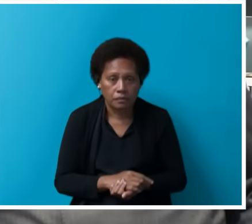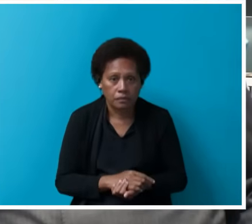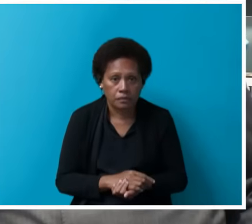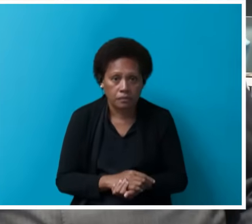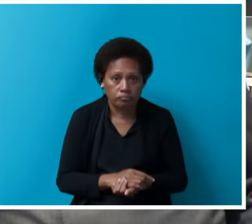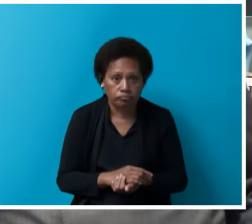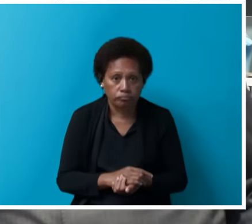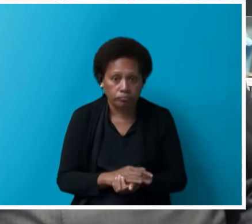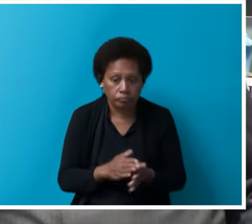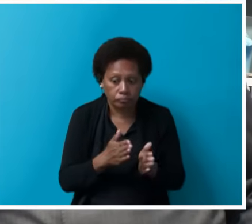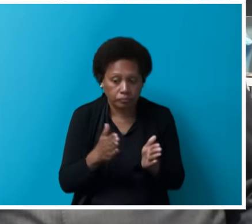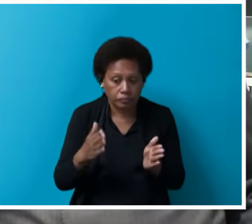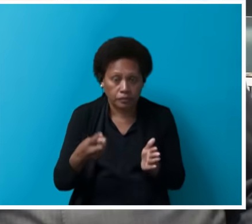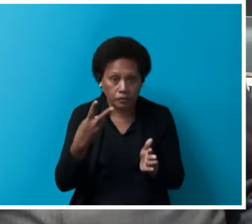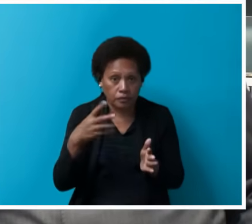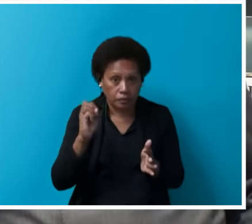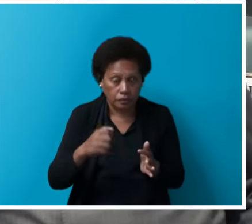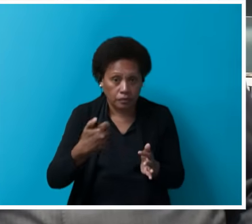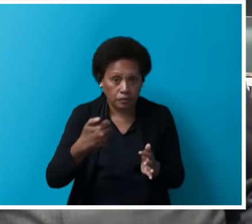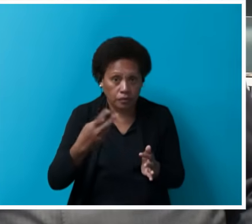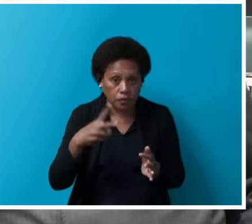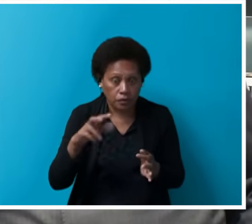Jumped to 2016, 26,000.